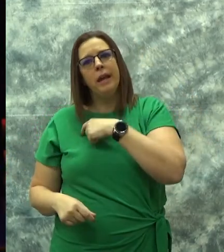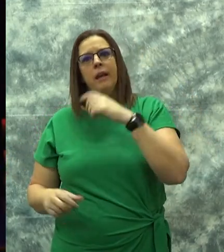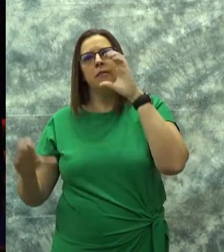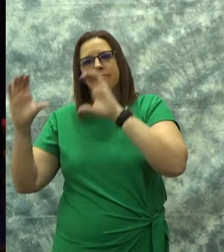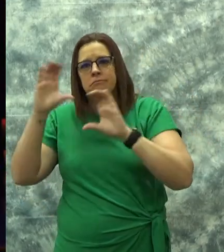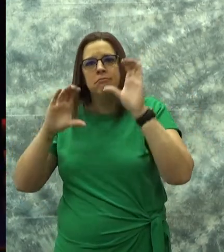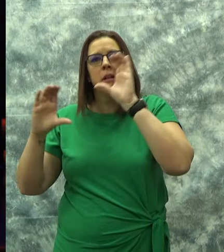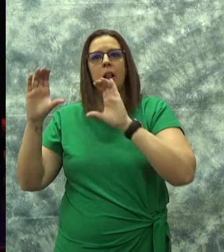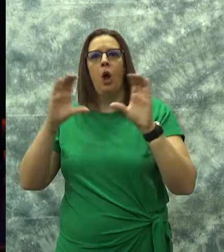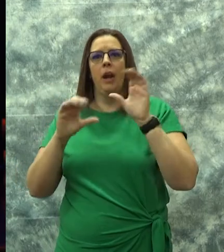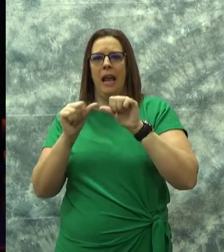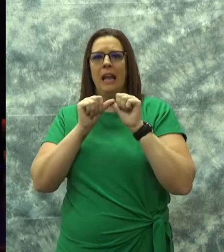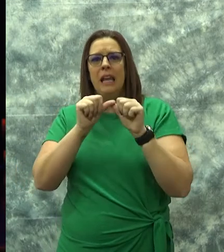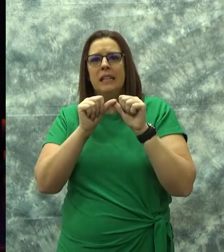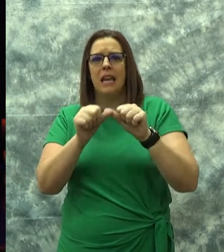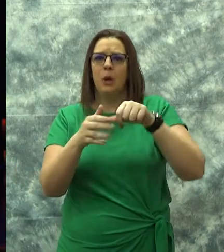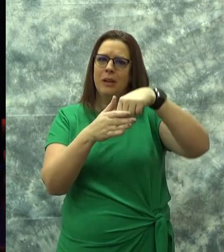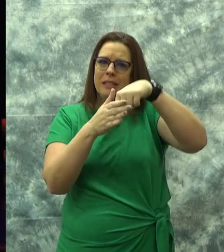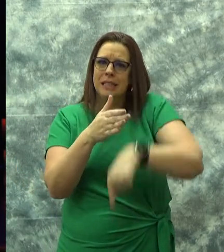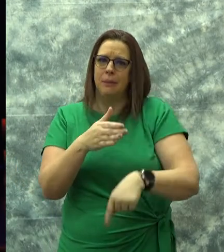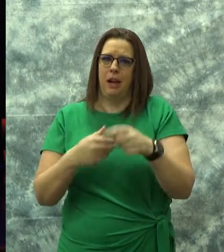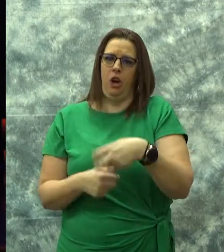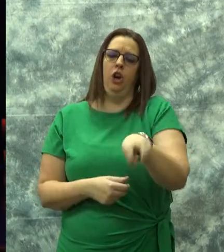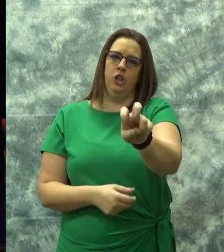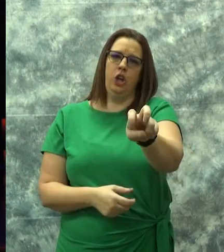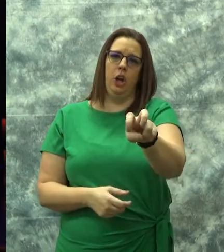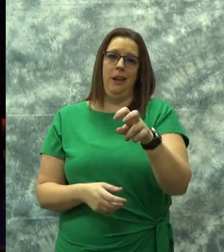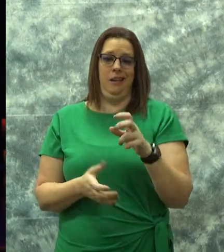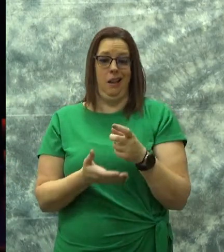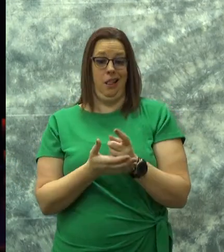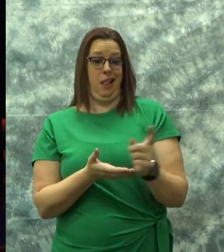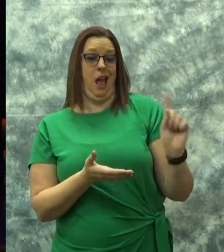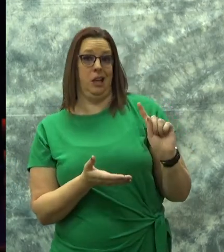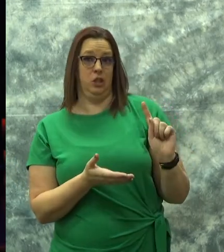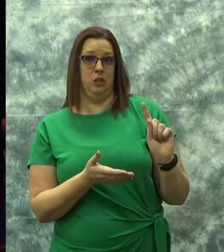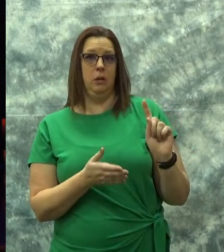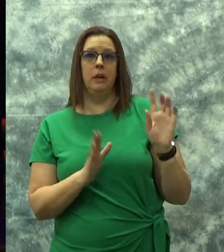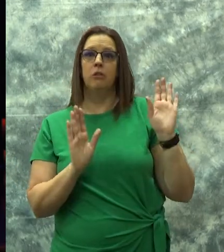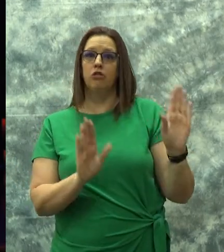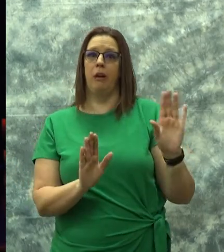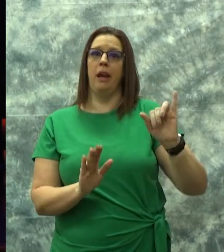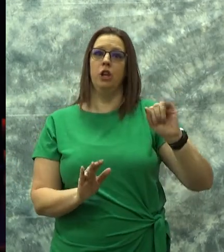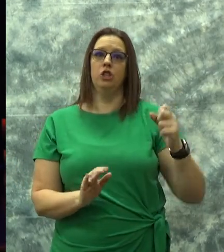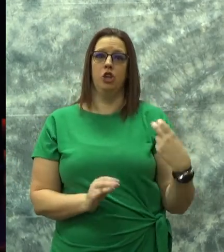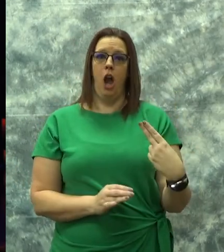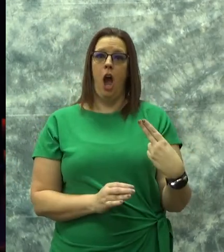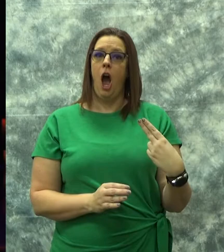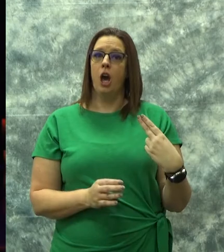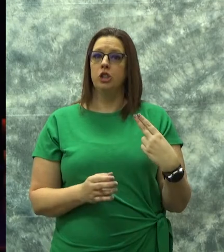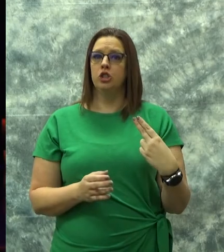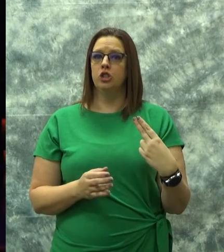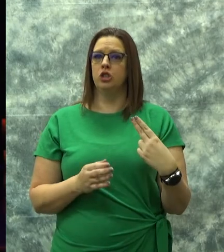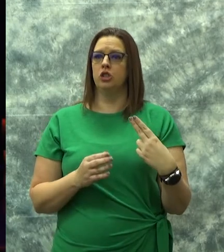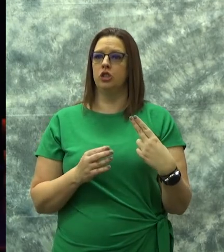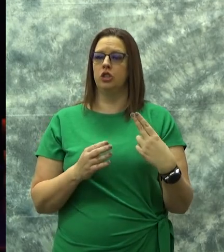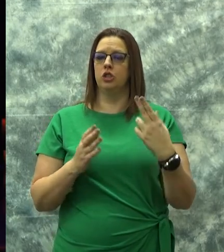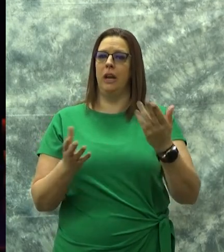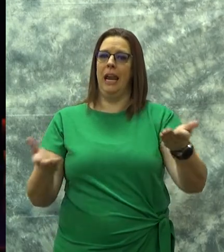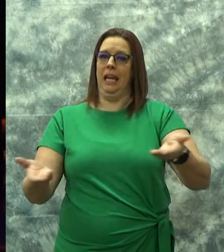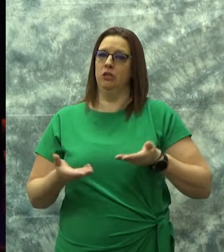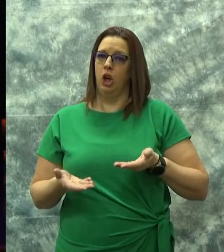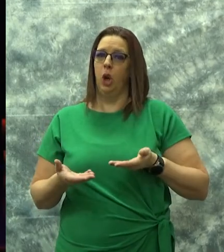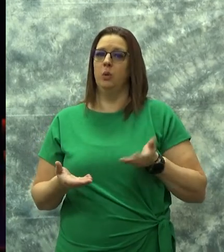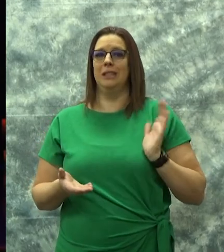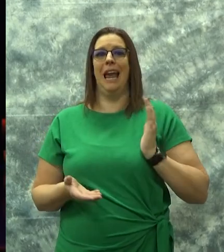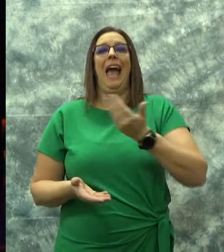basic ideas together to continue to deepen in our journey. And then last week, it was great that Josh introduced our initiative for